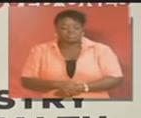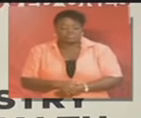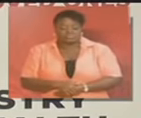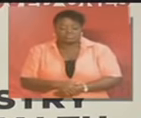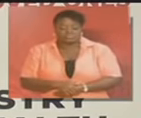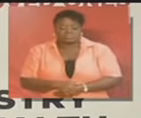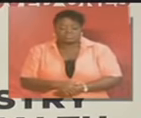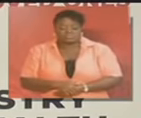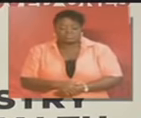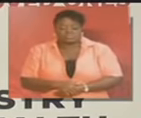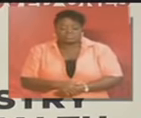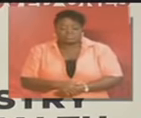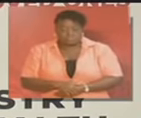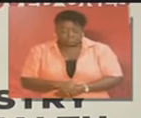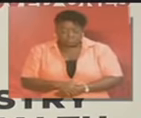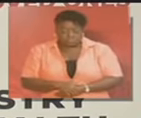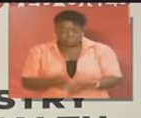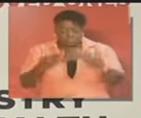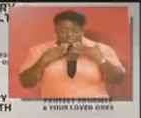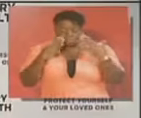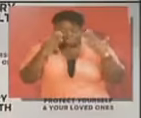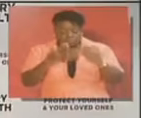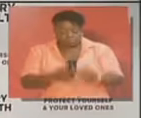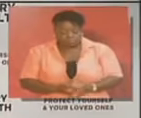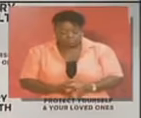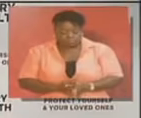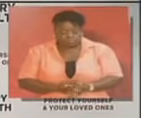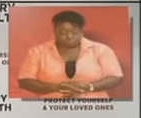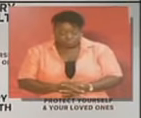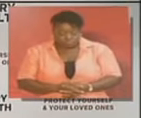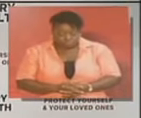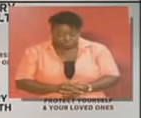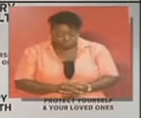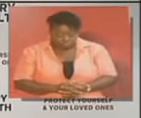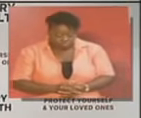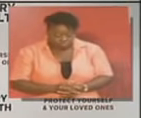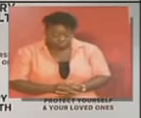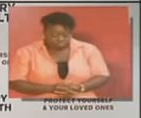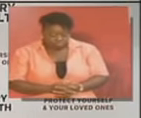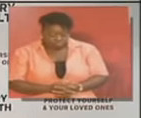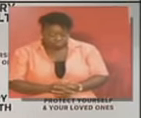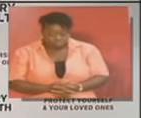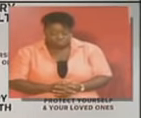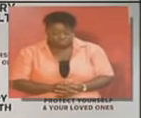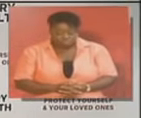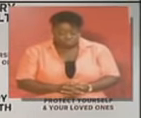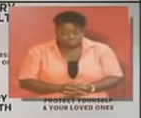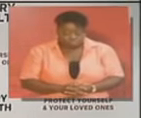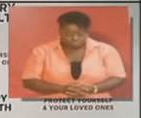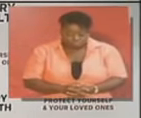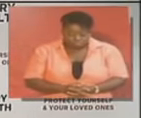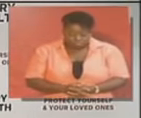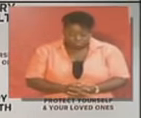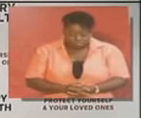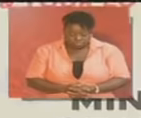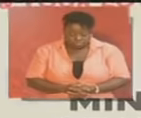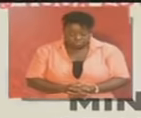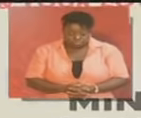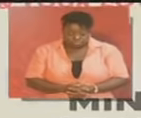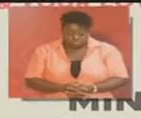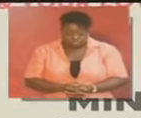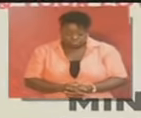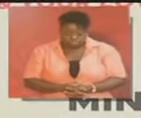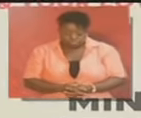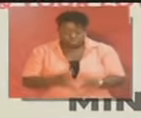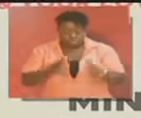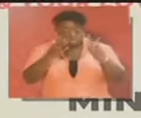more concrete and more relatable. So thank you, Ms. Alcantara. Thank you very much, Dr. Hines, for that very important clarification. And